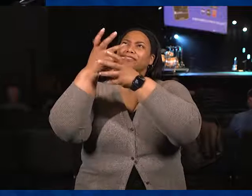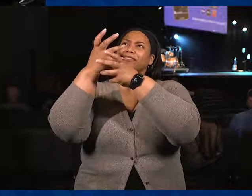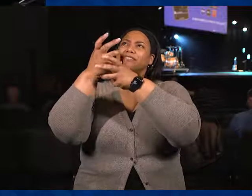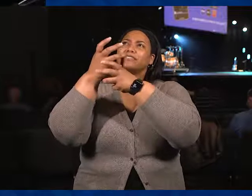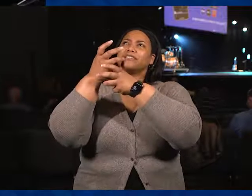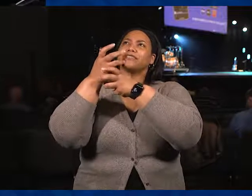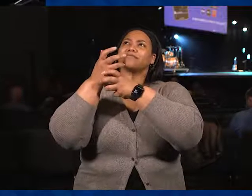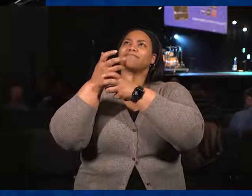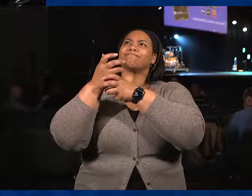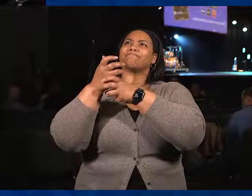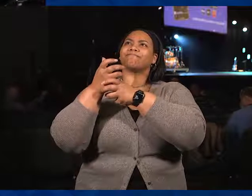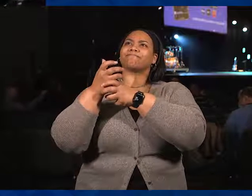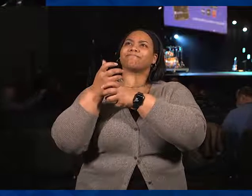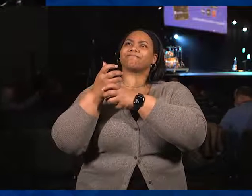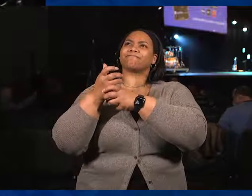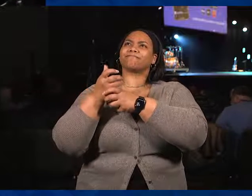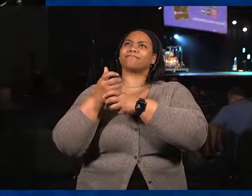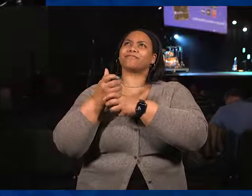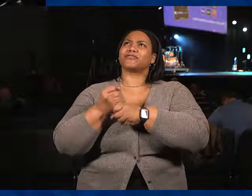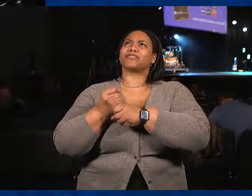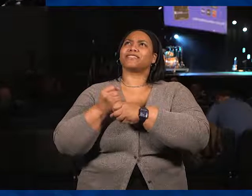Trust in